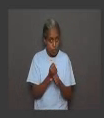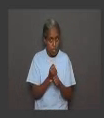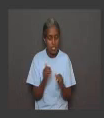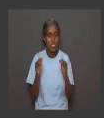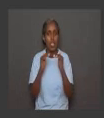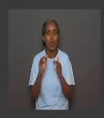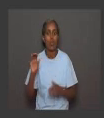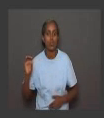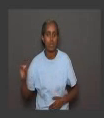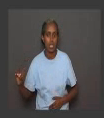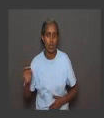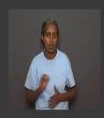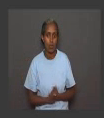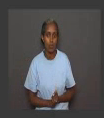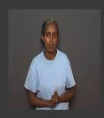equal 0.